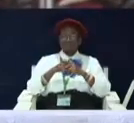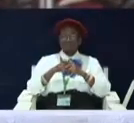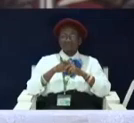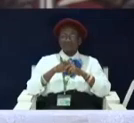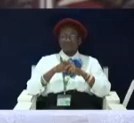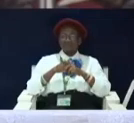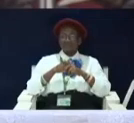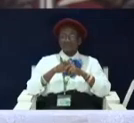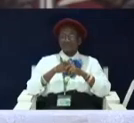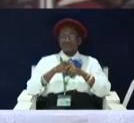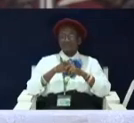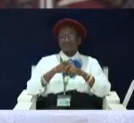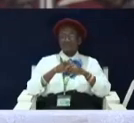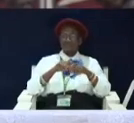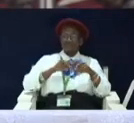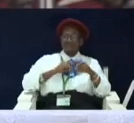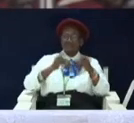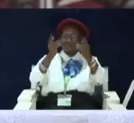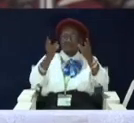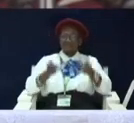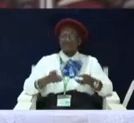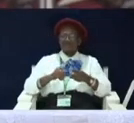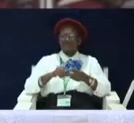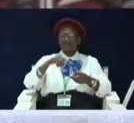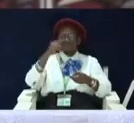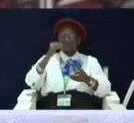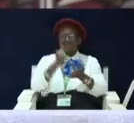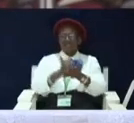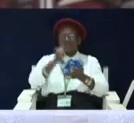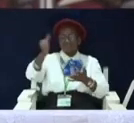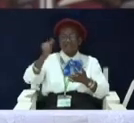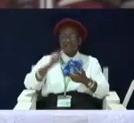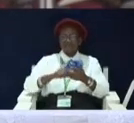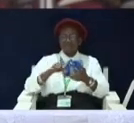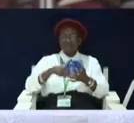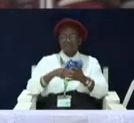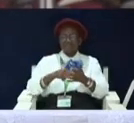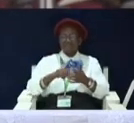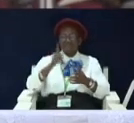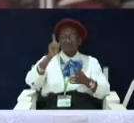I want to say amen to this one also.